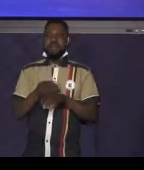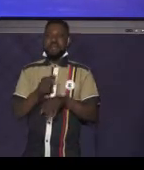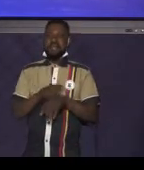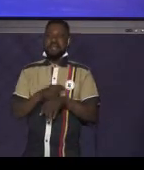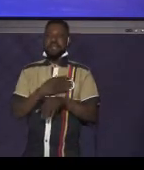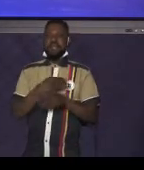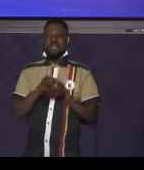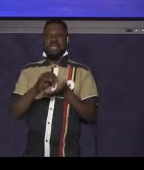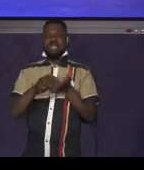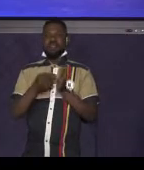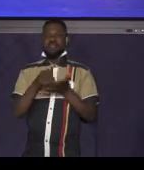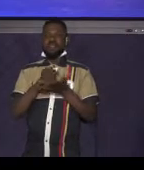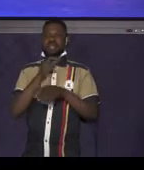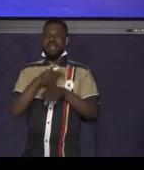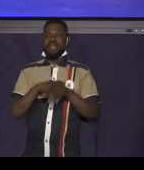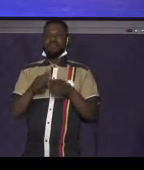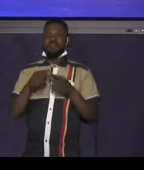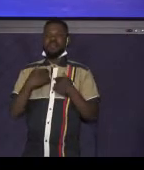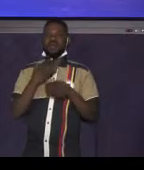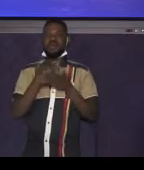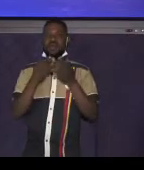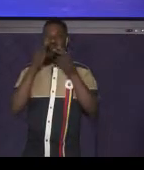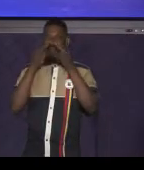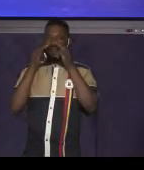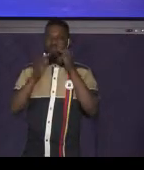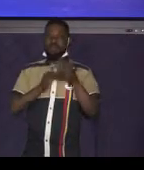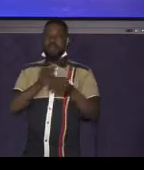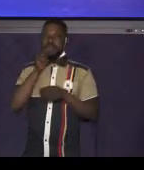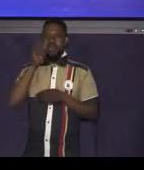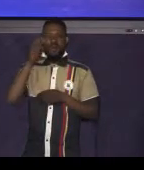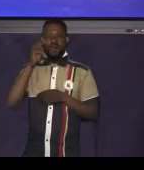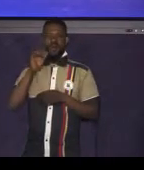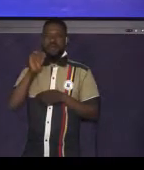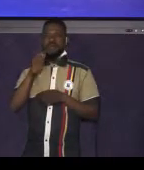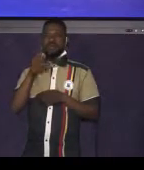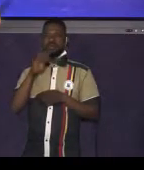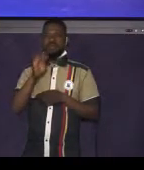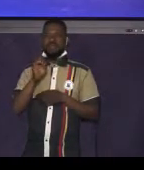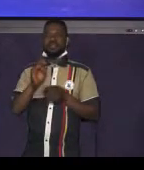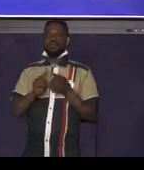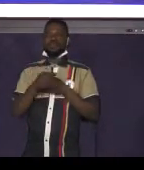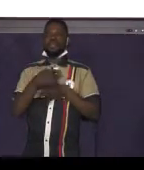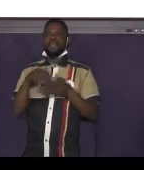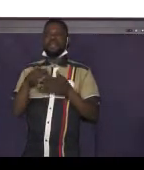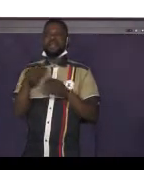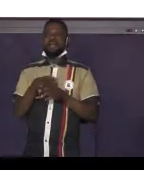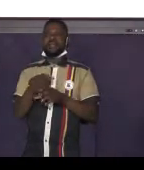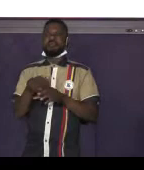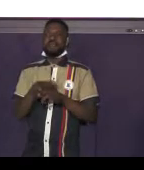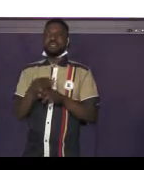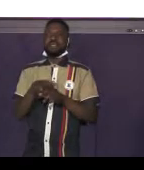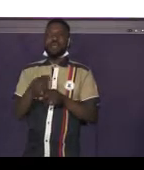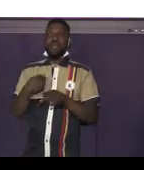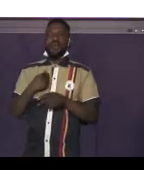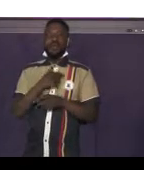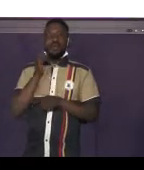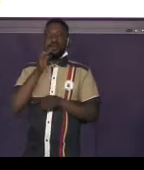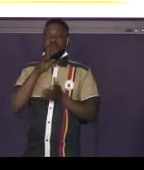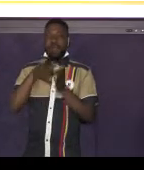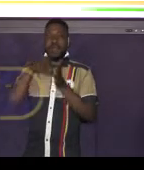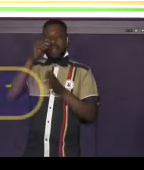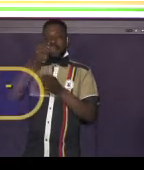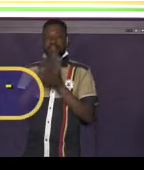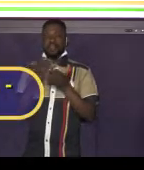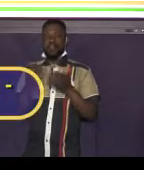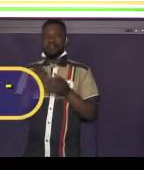time, and that means it is time to have some fun. I am Uncle Agbaje. Today in mathematics, we will be learning